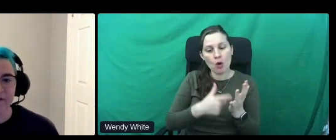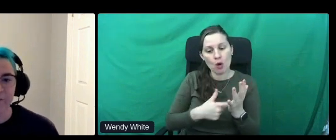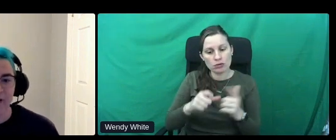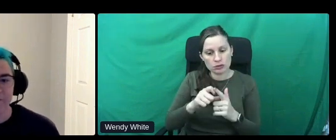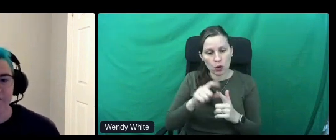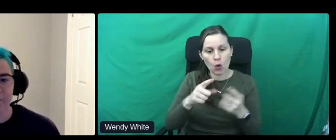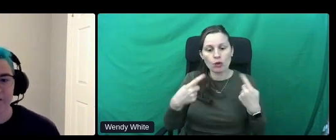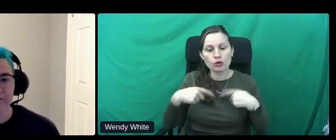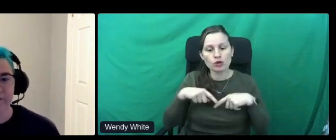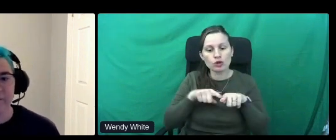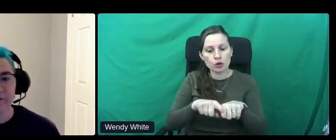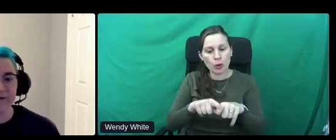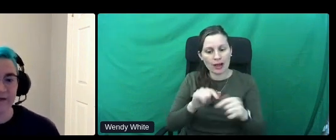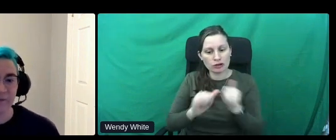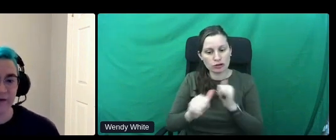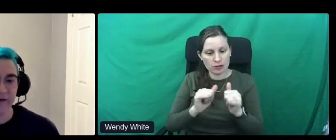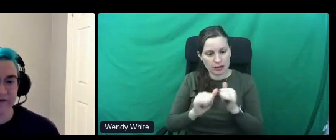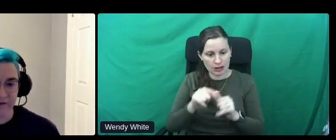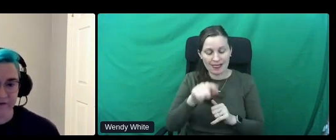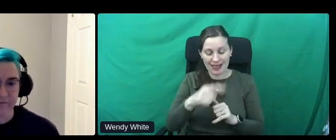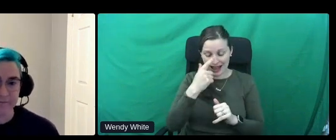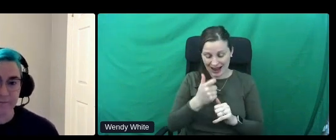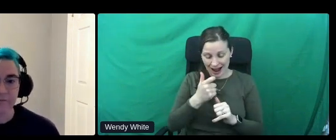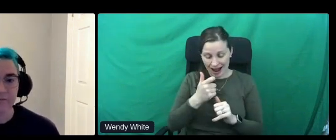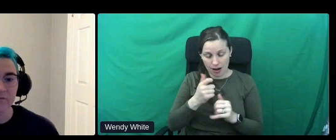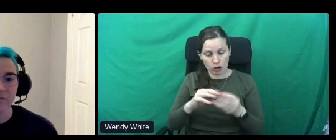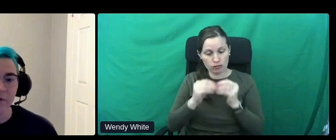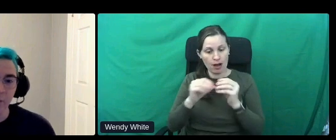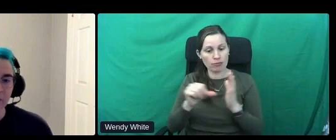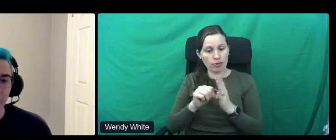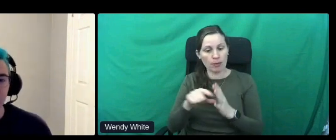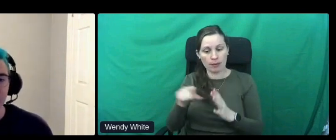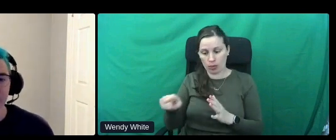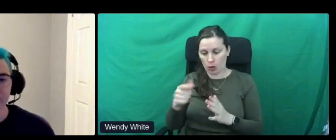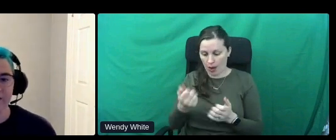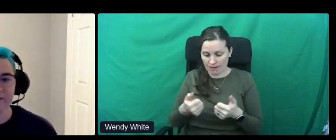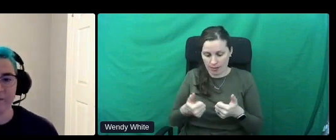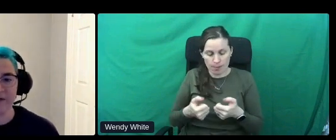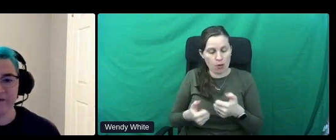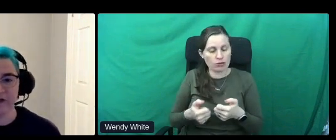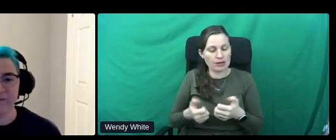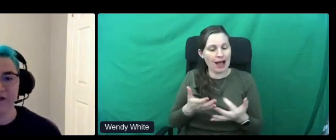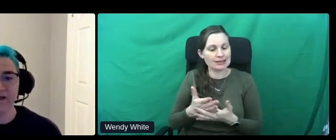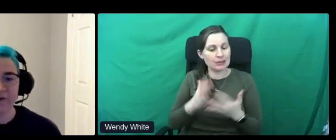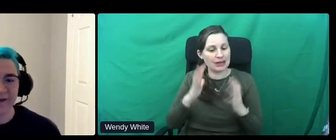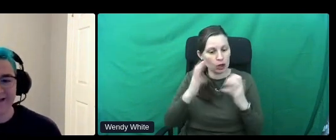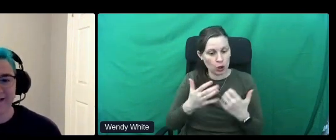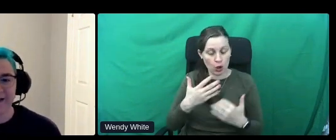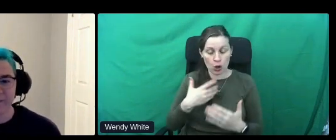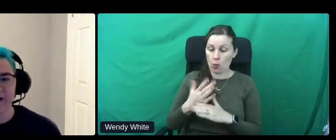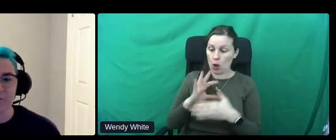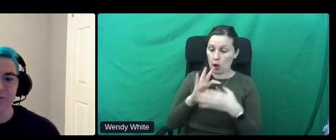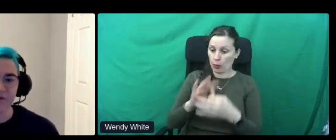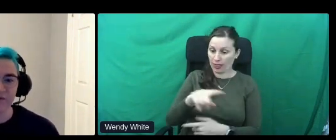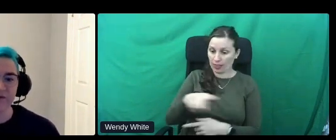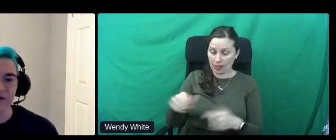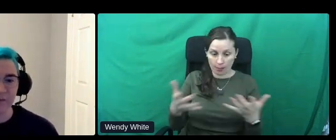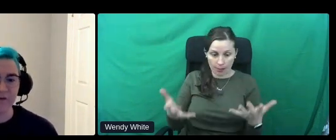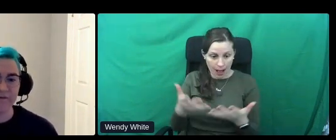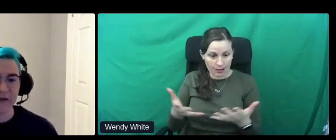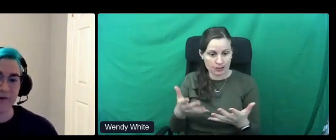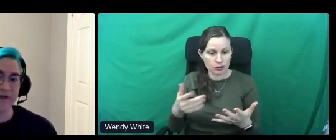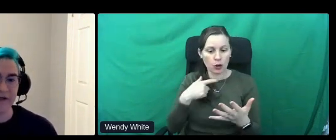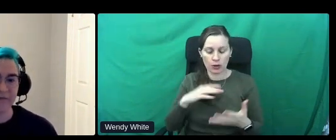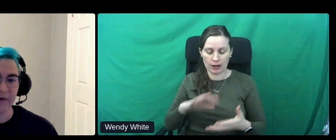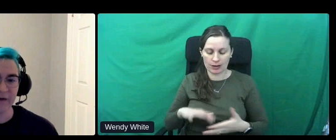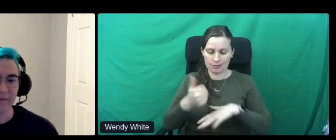can present problems for players with motor accessibility concerns. Working with players, we developed unique setups to help reduce the number